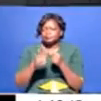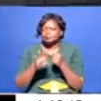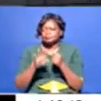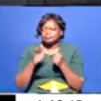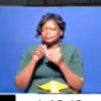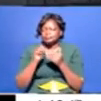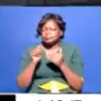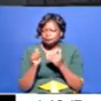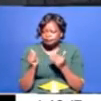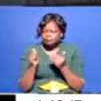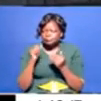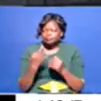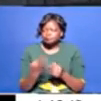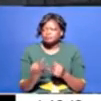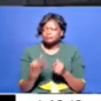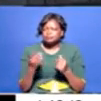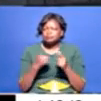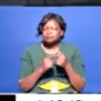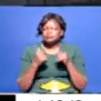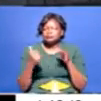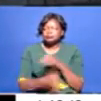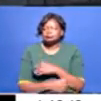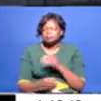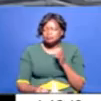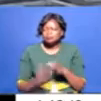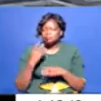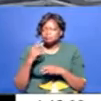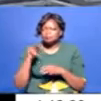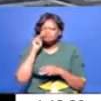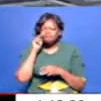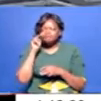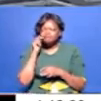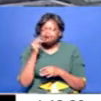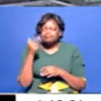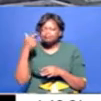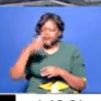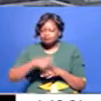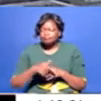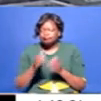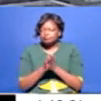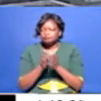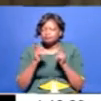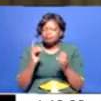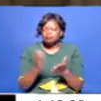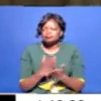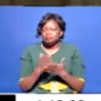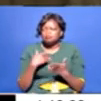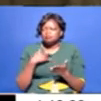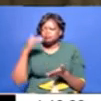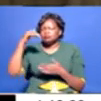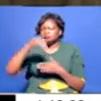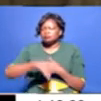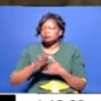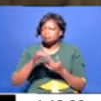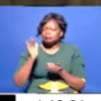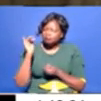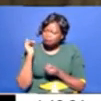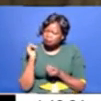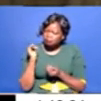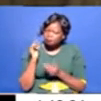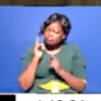March. Finally, underproduction in Nigeria's oil and gas sector and force majeure in Libya led to a lower than expected output target of